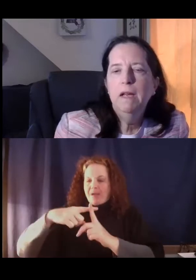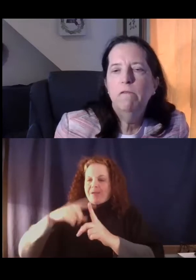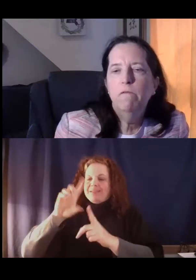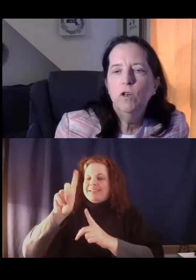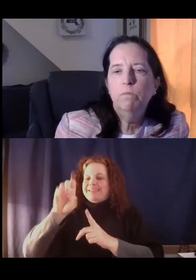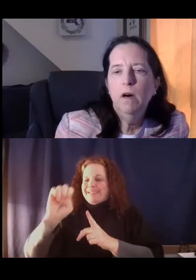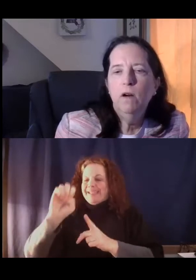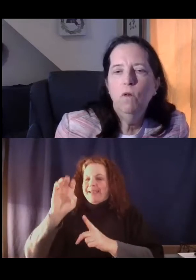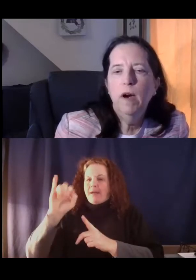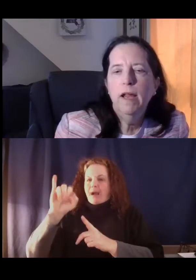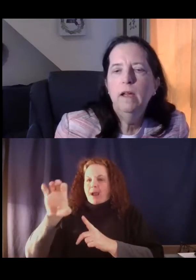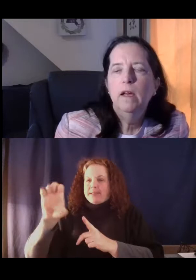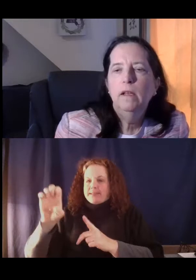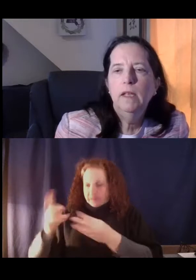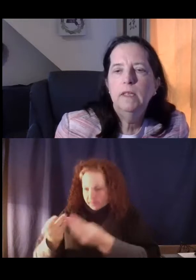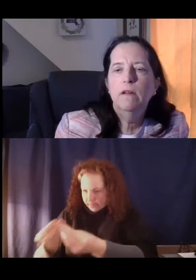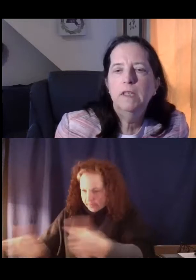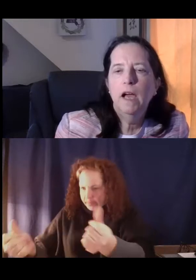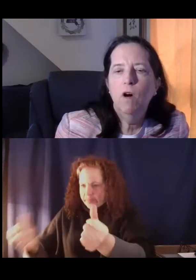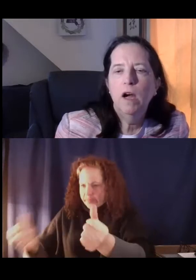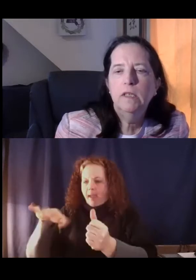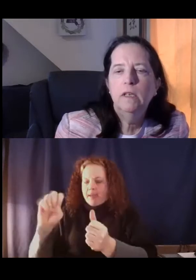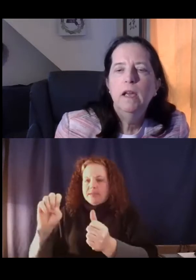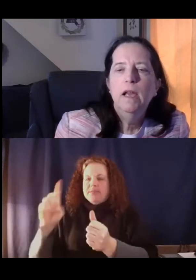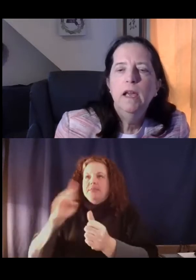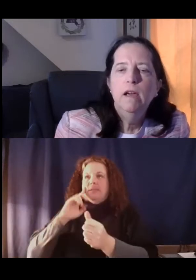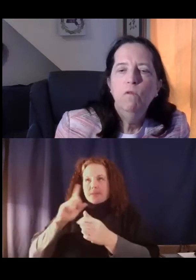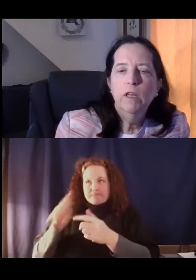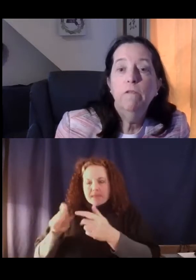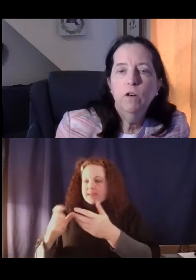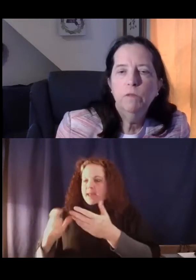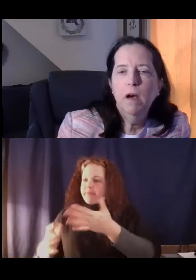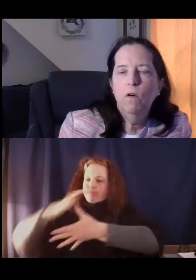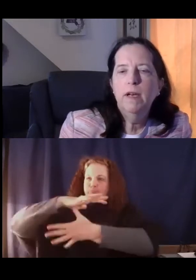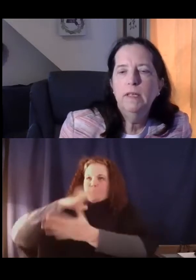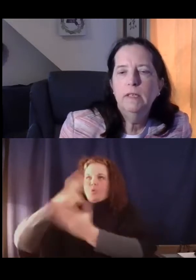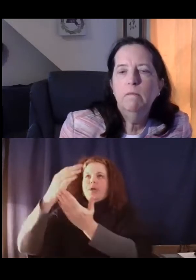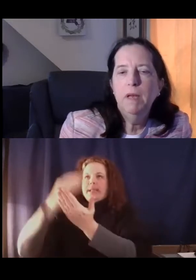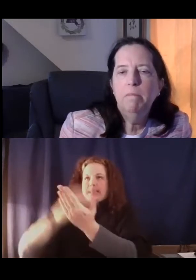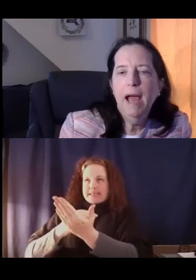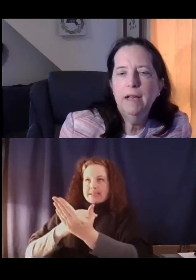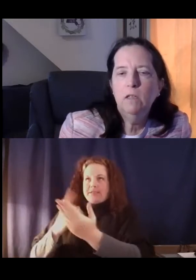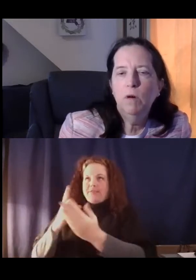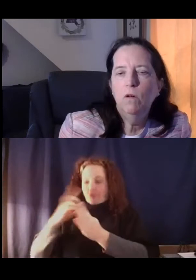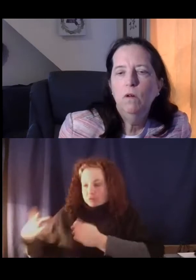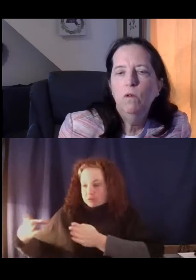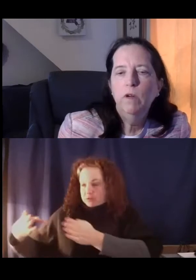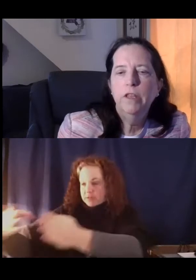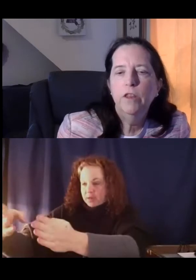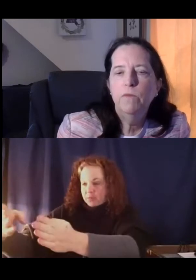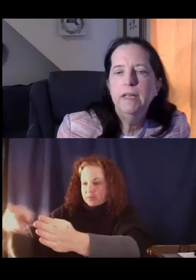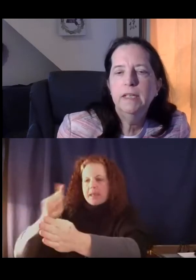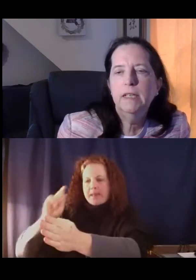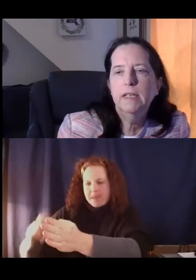should be a first priority list of sidewalks, with the first priority being passable